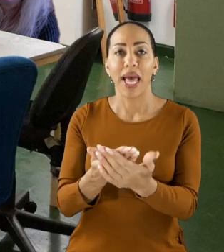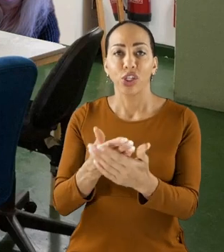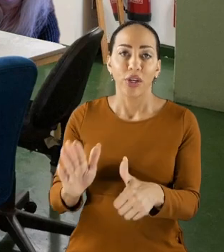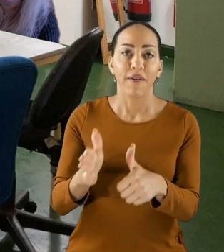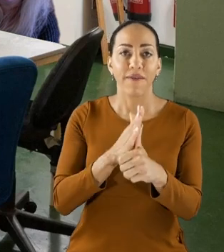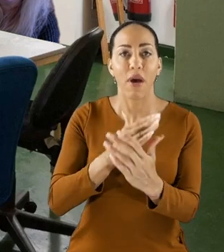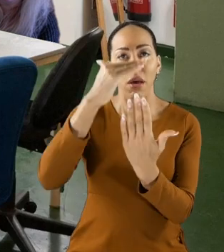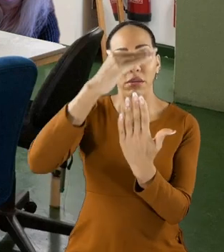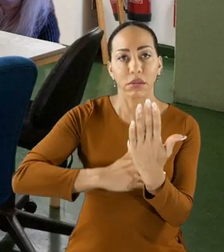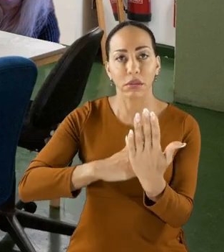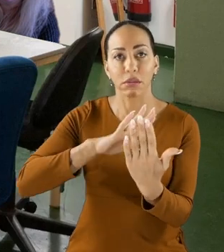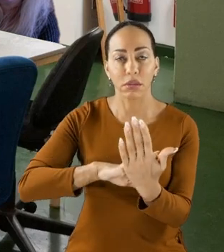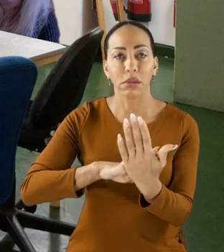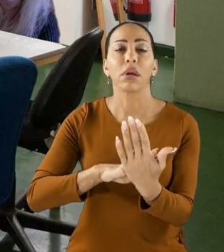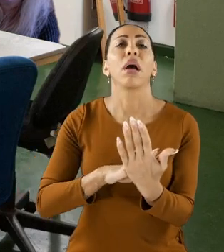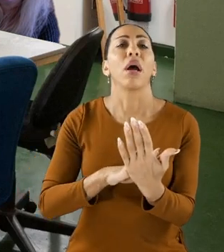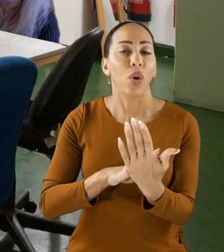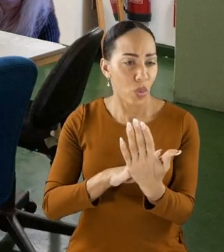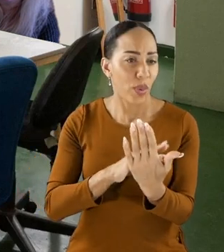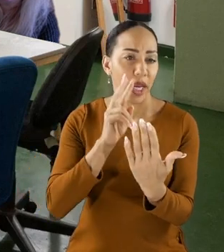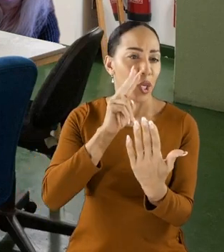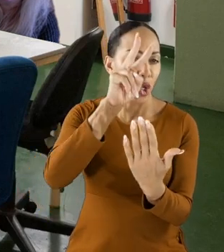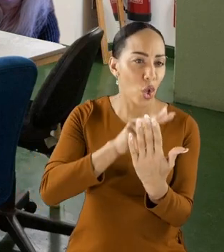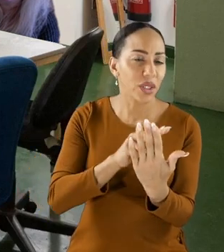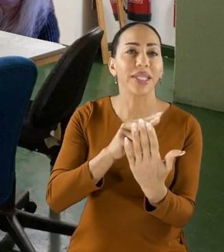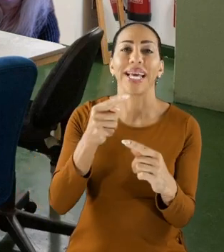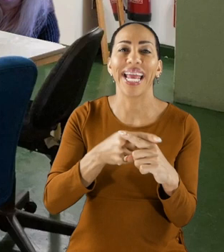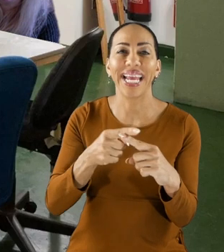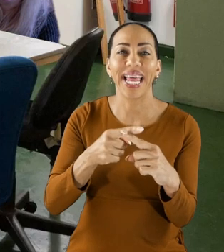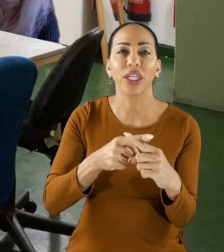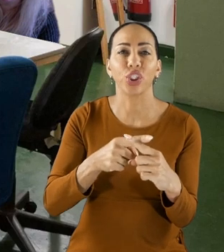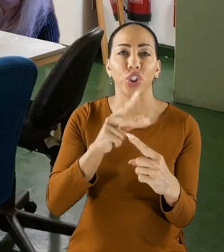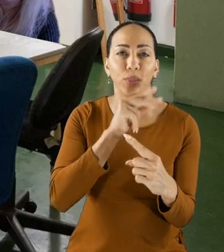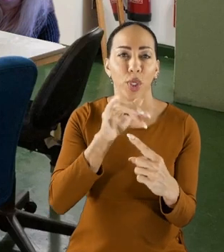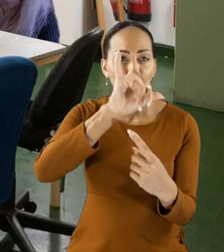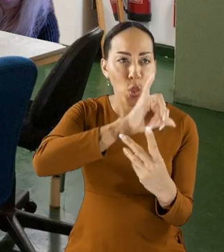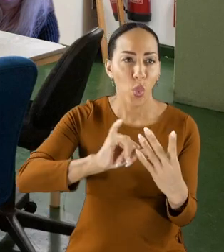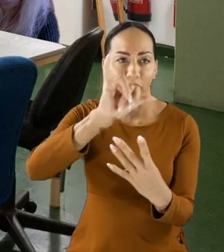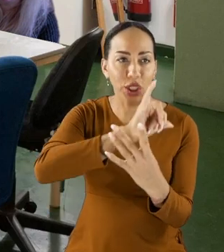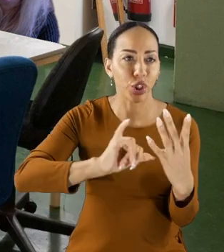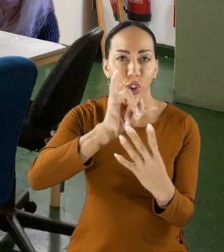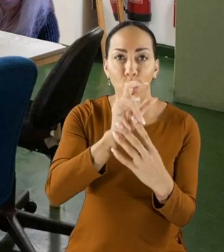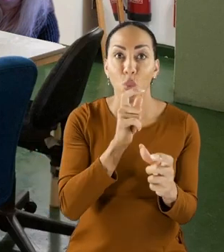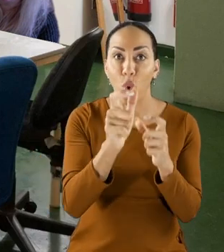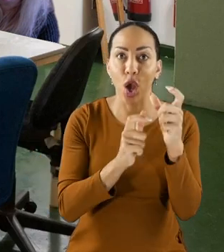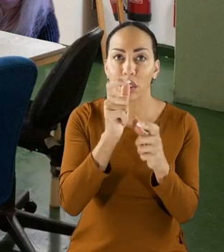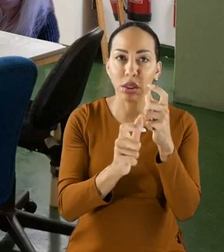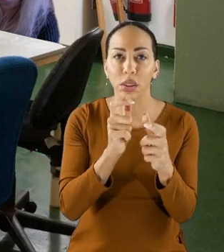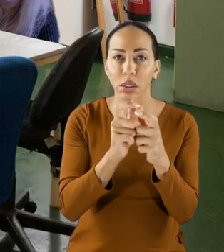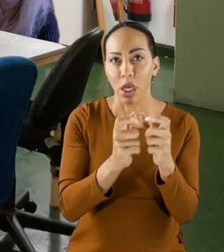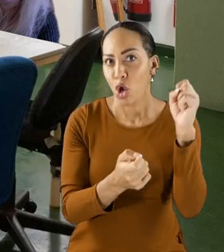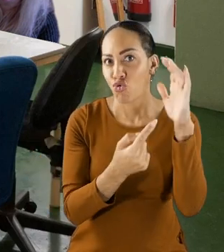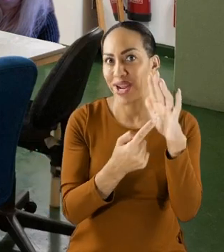at first. We identified which words in spoken English in my original